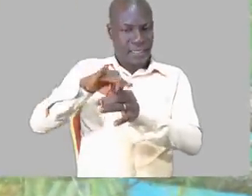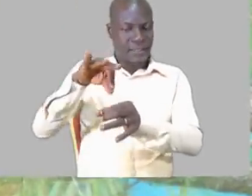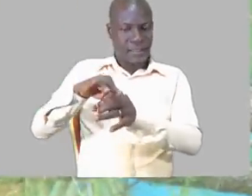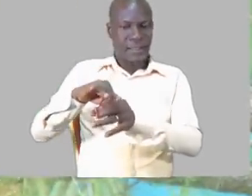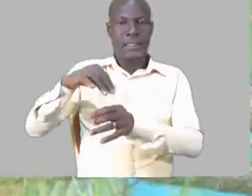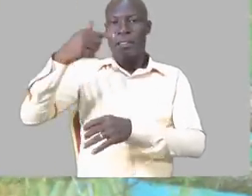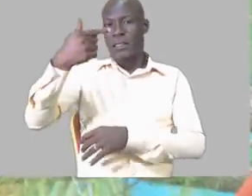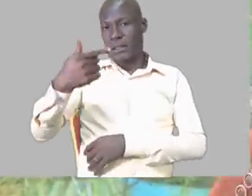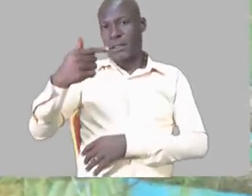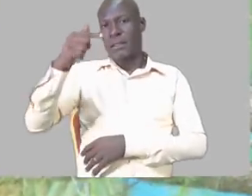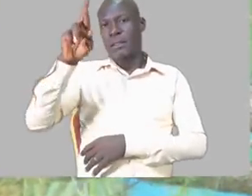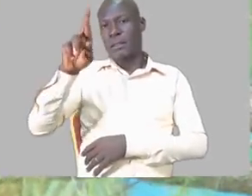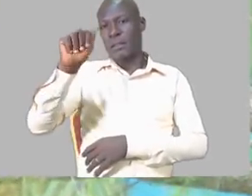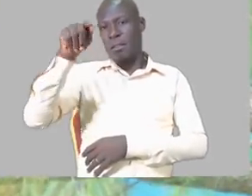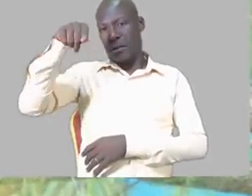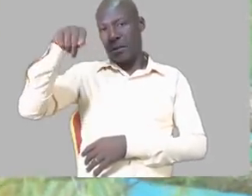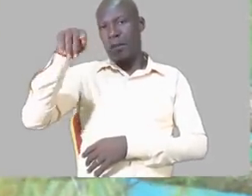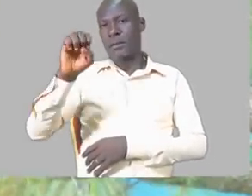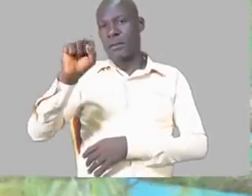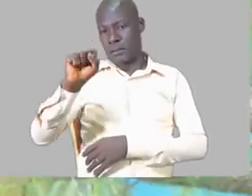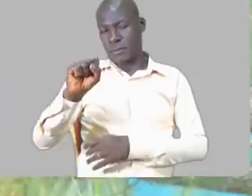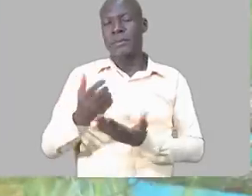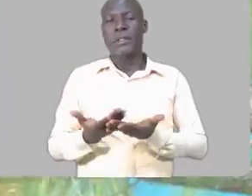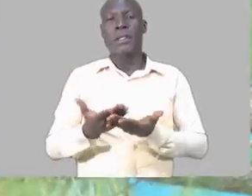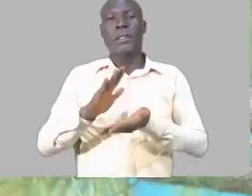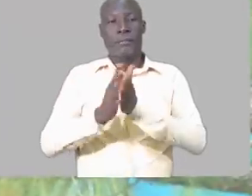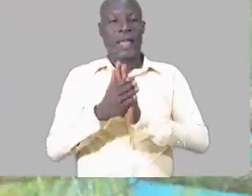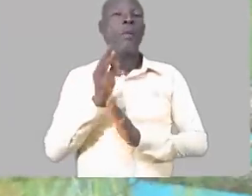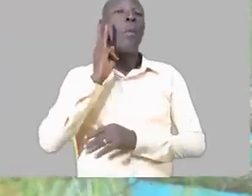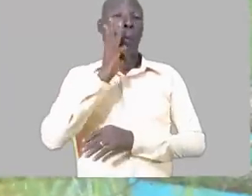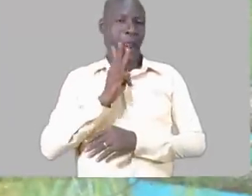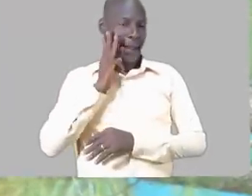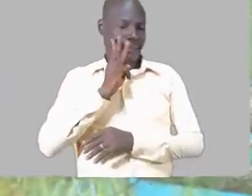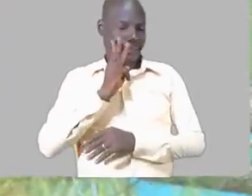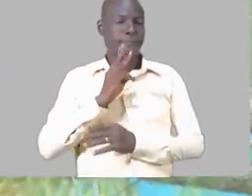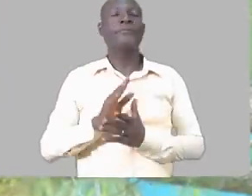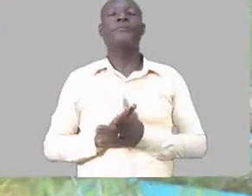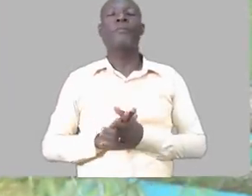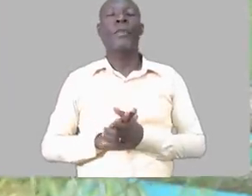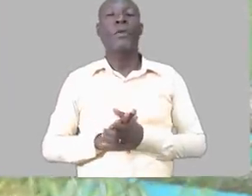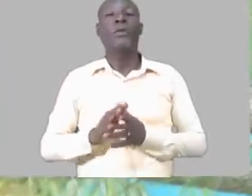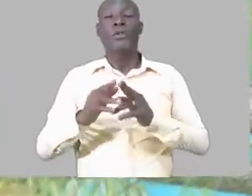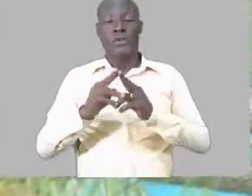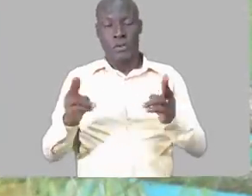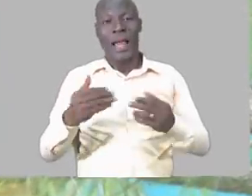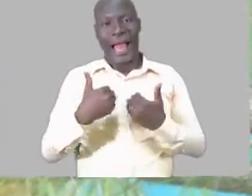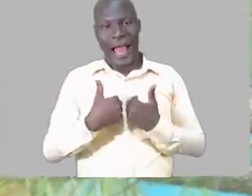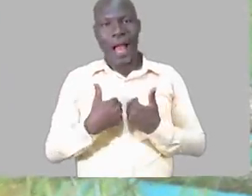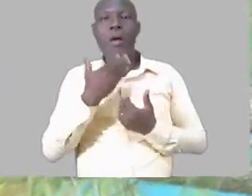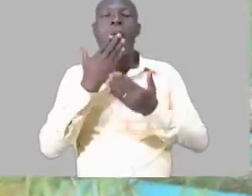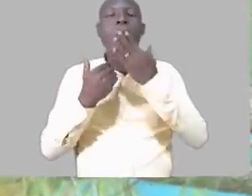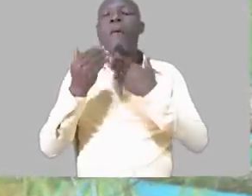Ana odi grapes ni bi eyɛ ensa. Wine, so they fermented wine ene no. Won say your fermented